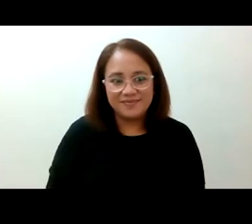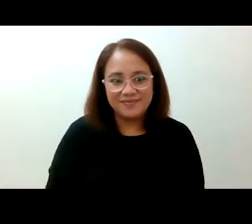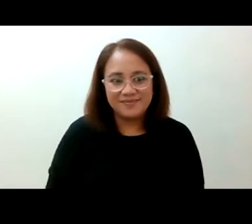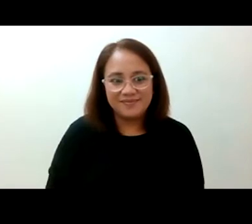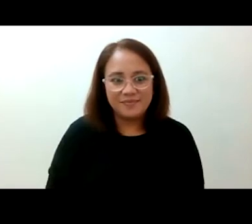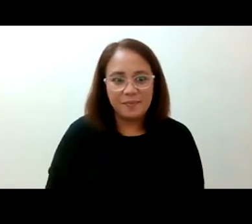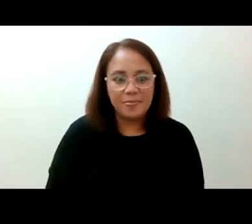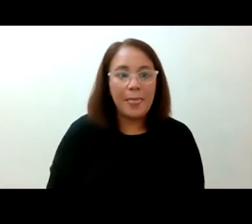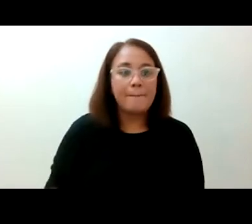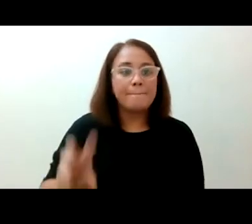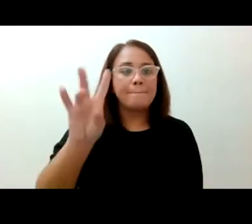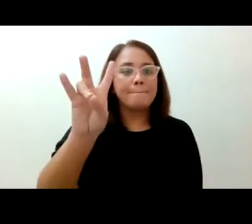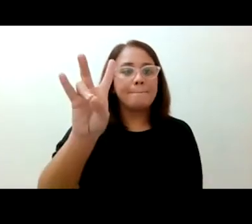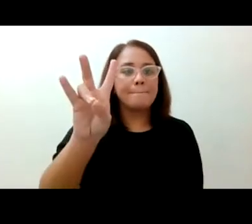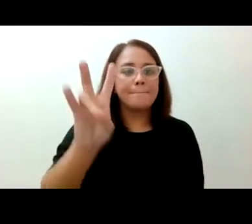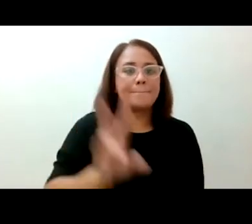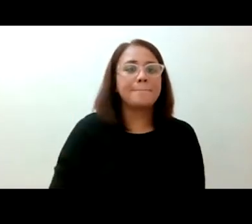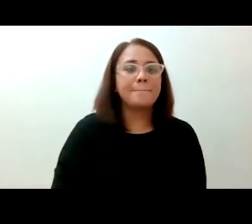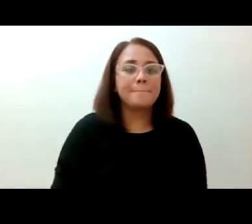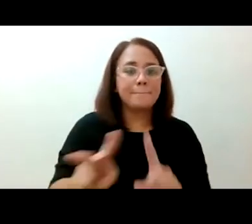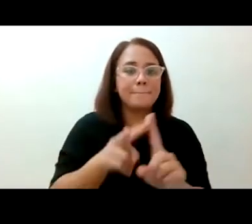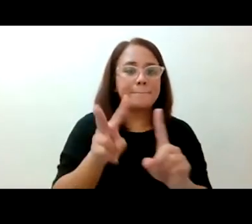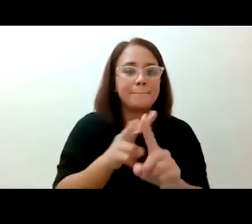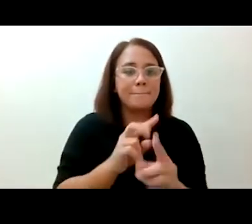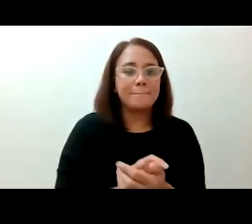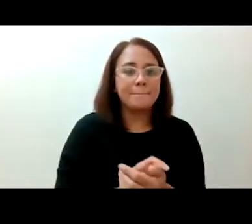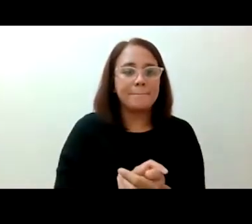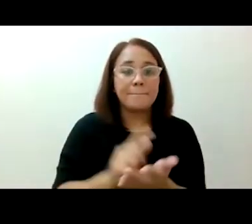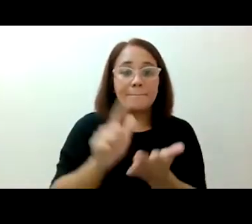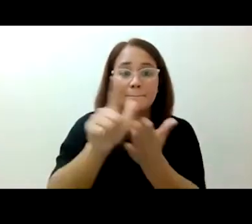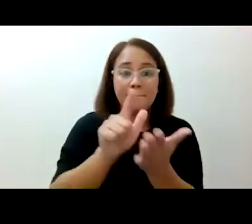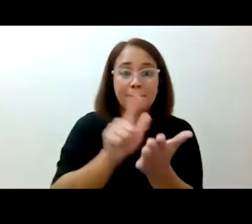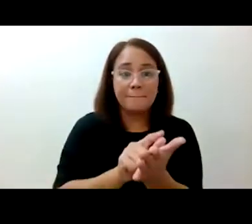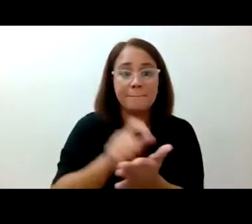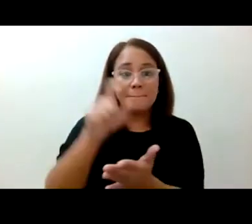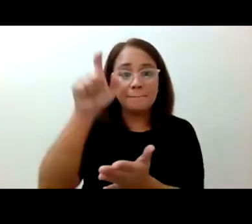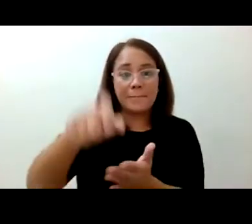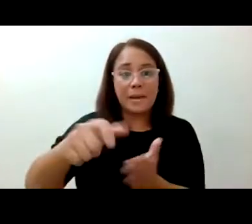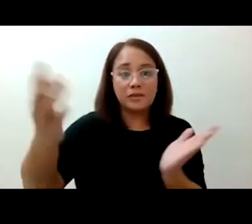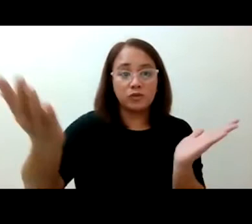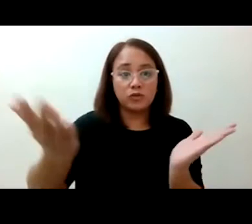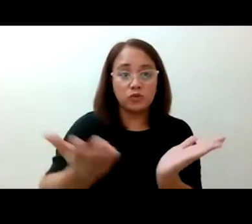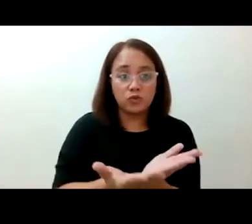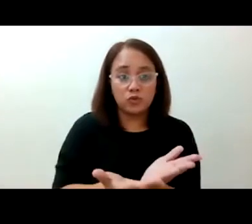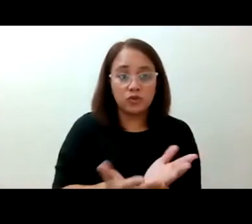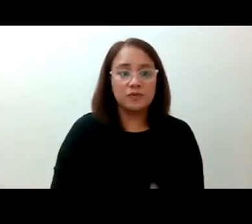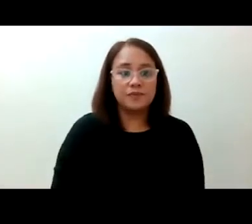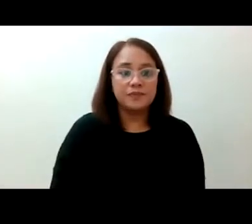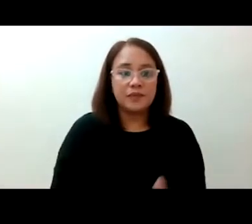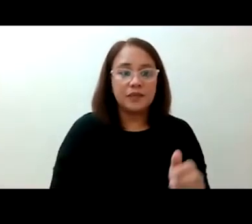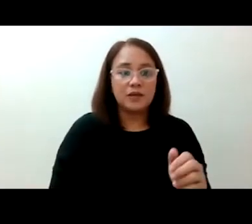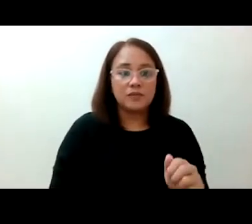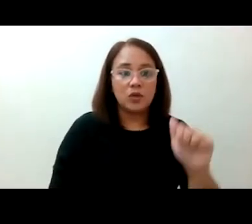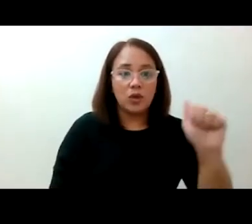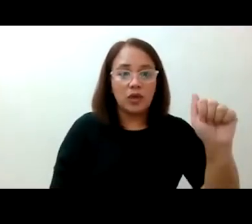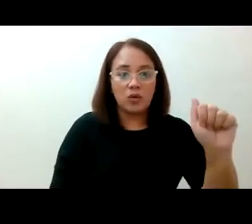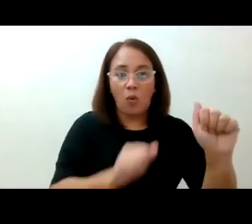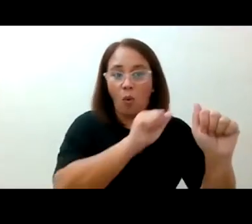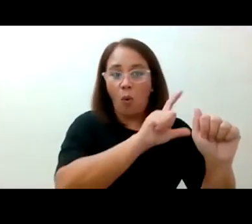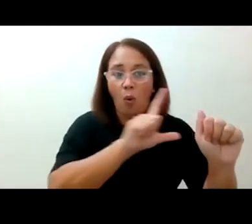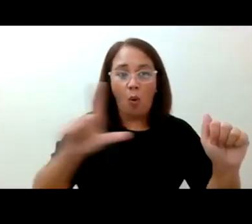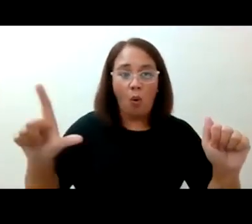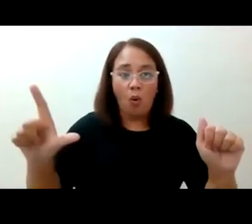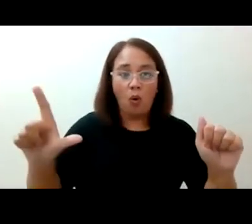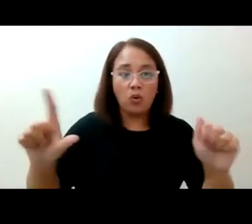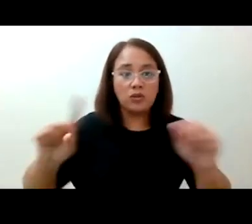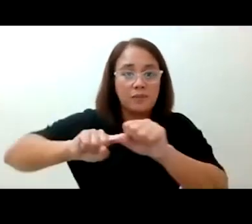Number 7, the vocabulary in a lesson should be introduced all at one time at the beginning of a